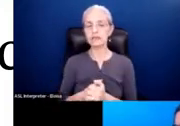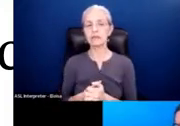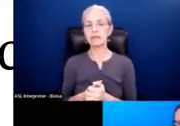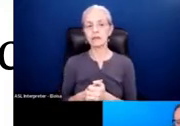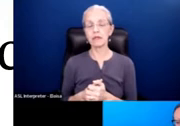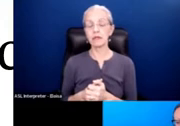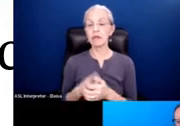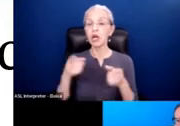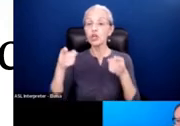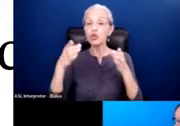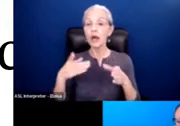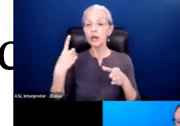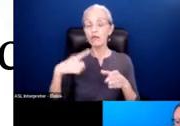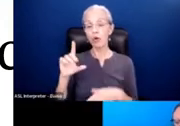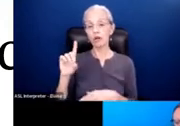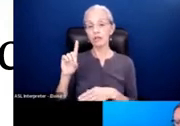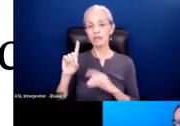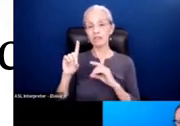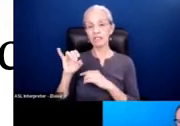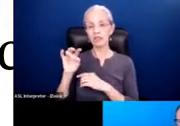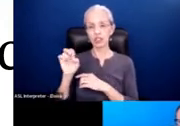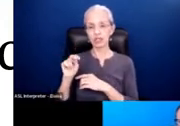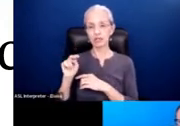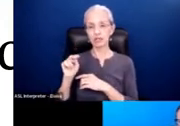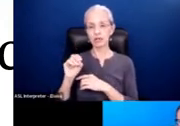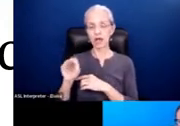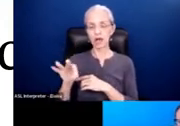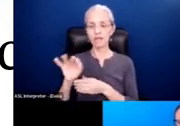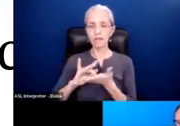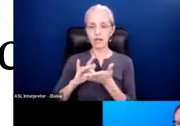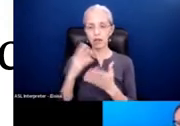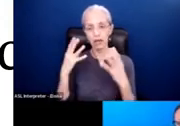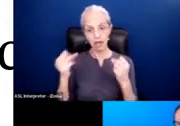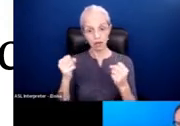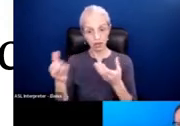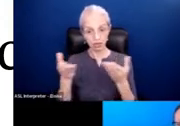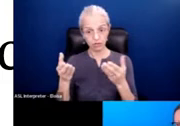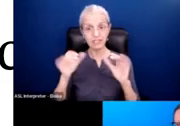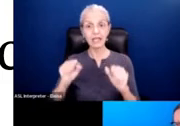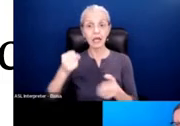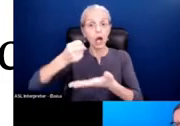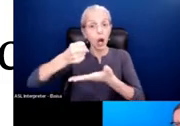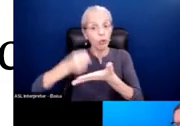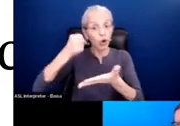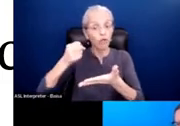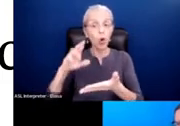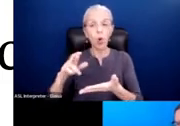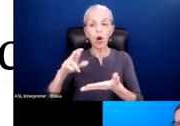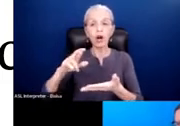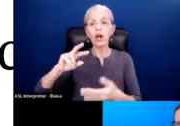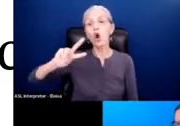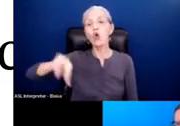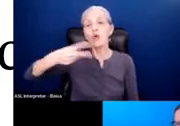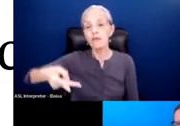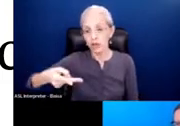The director of the Division of Medical and Health Services can either approve it or reverse it.